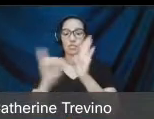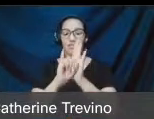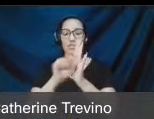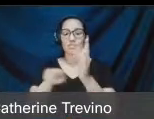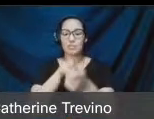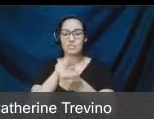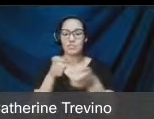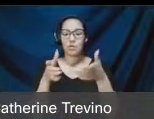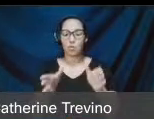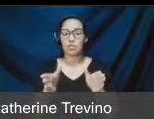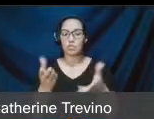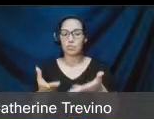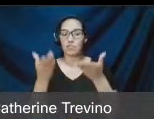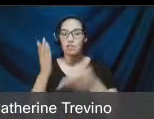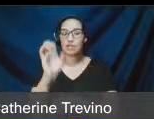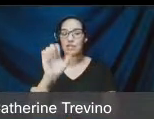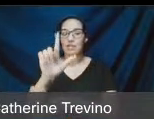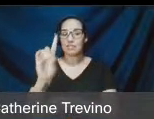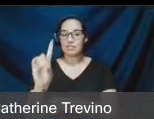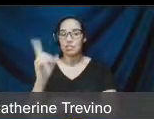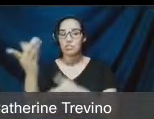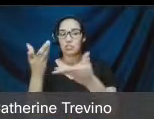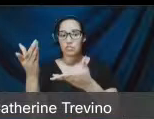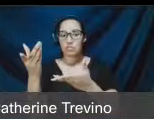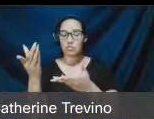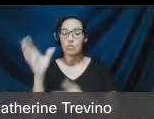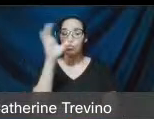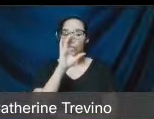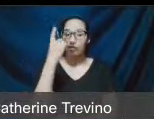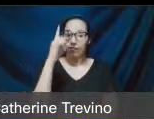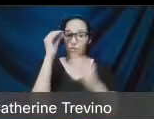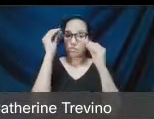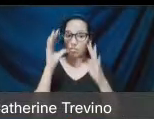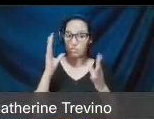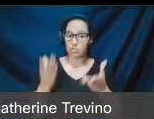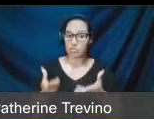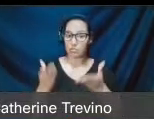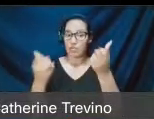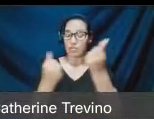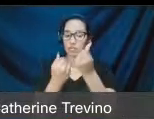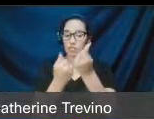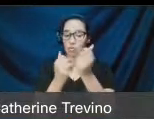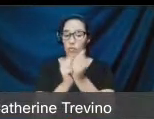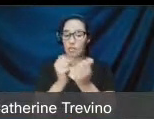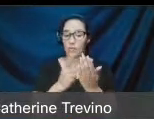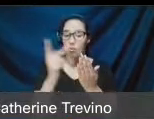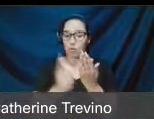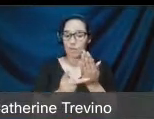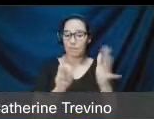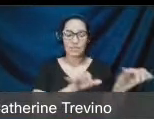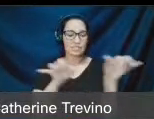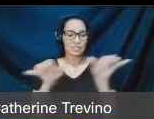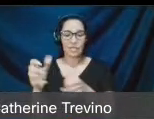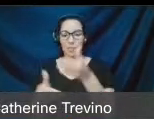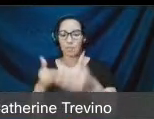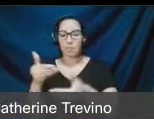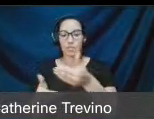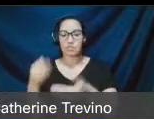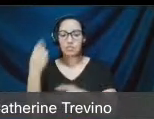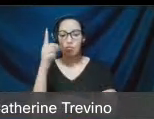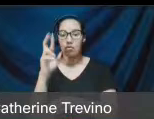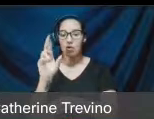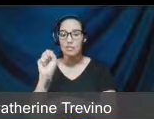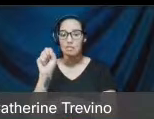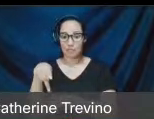ELD services. We will be looking to provide an ELD teacher as their support within this program. The same process will be in place for our RSP